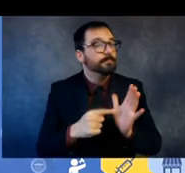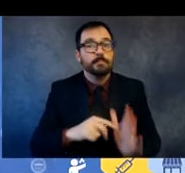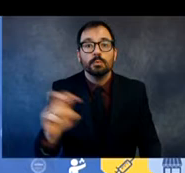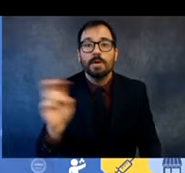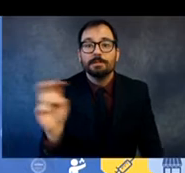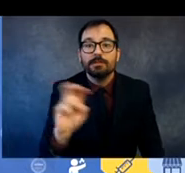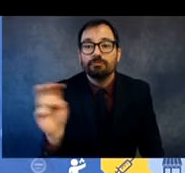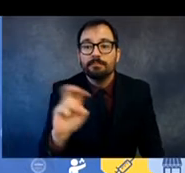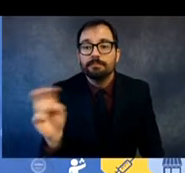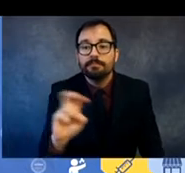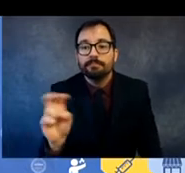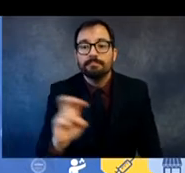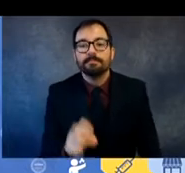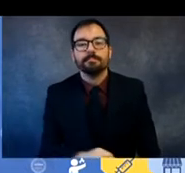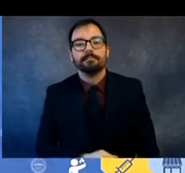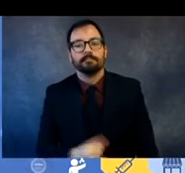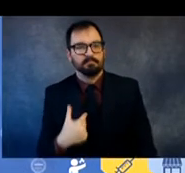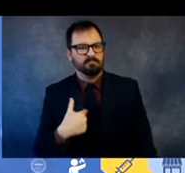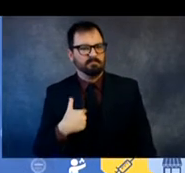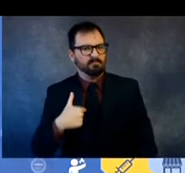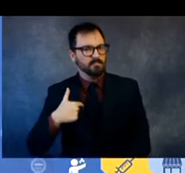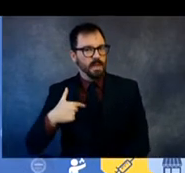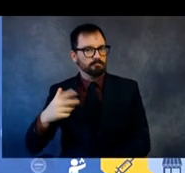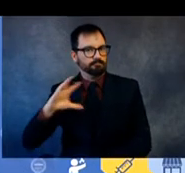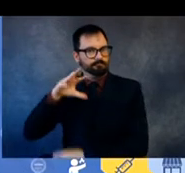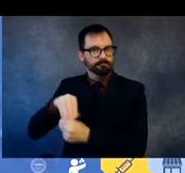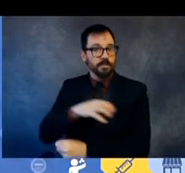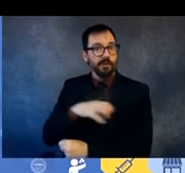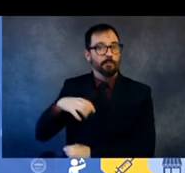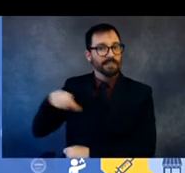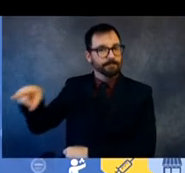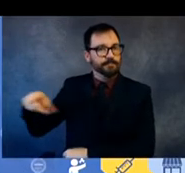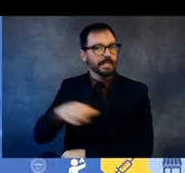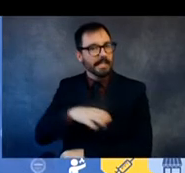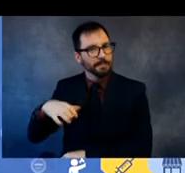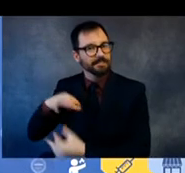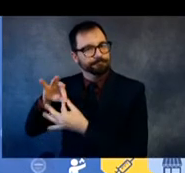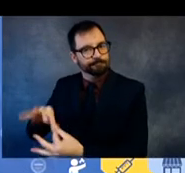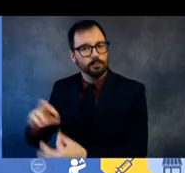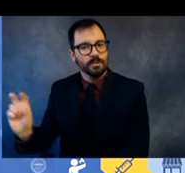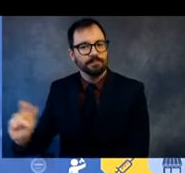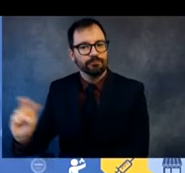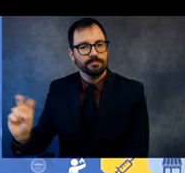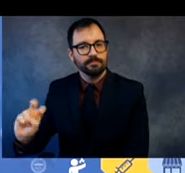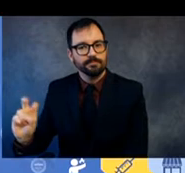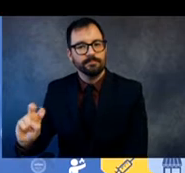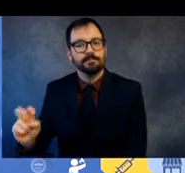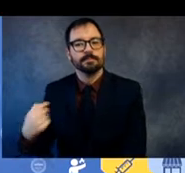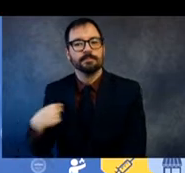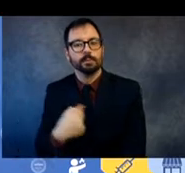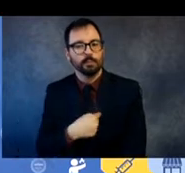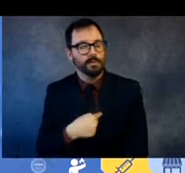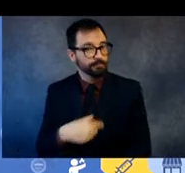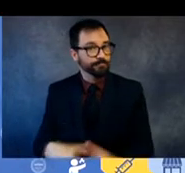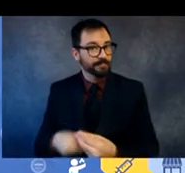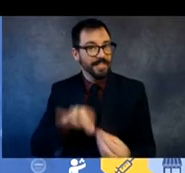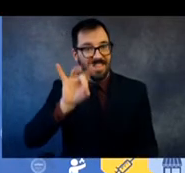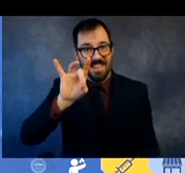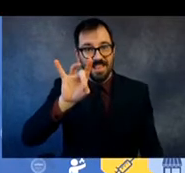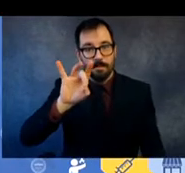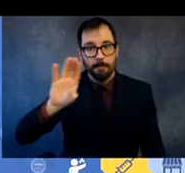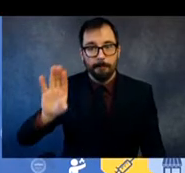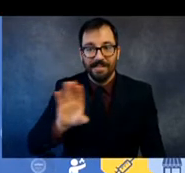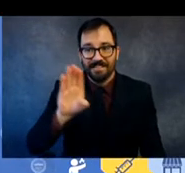reemerge. In terms of transportation, and I sit on the Transportation Committee, we did an extra $8